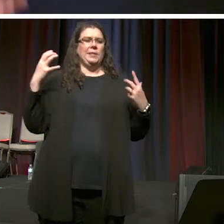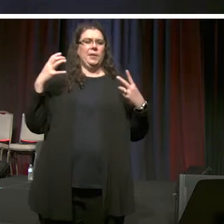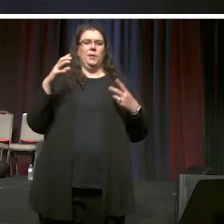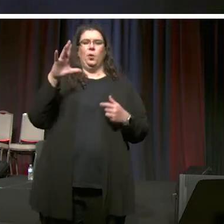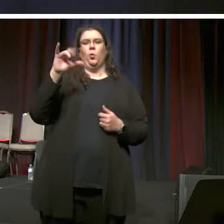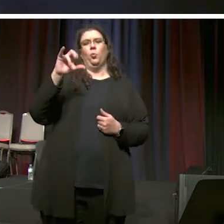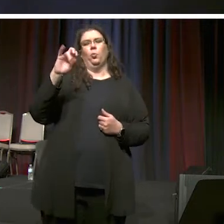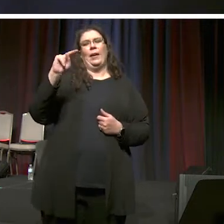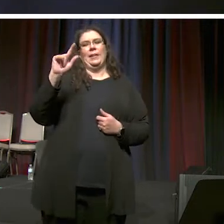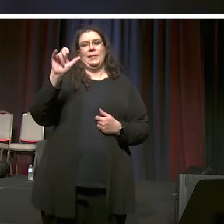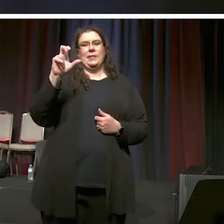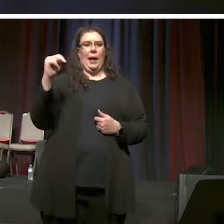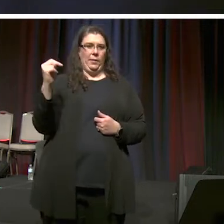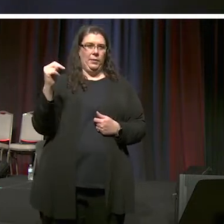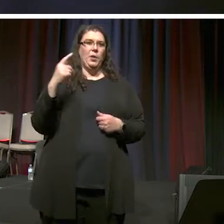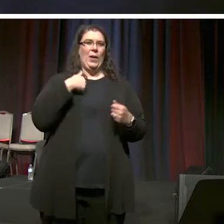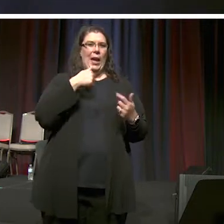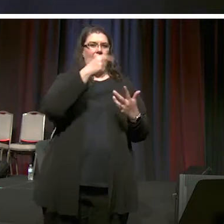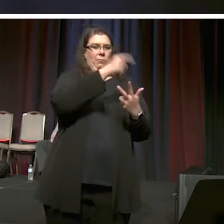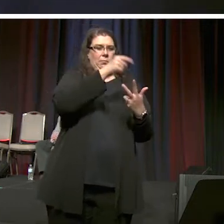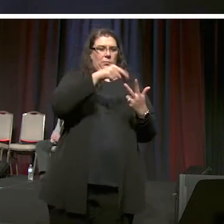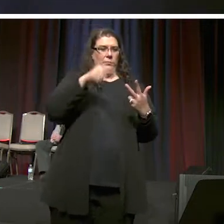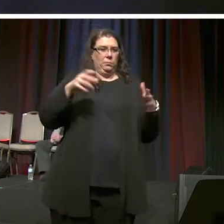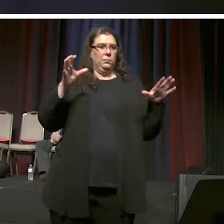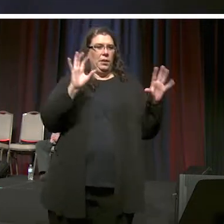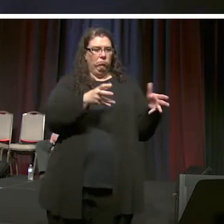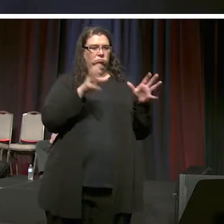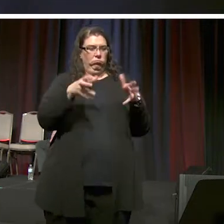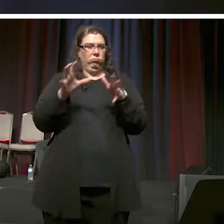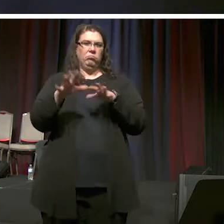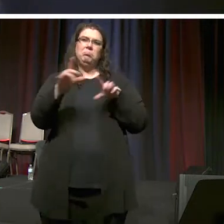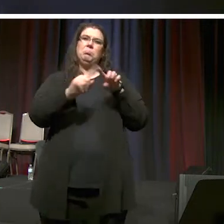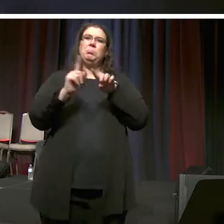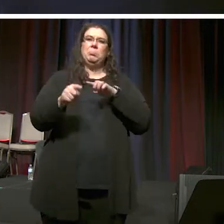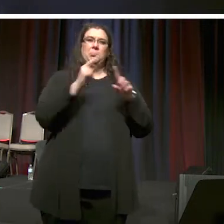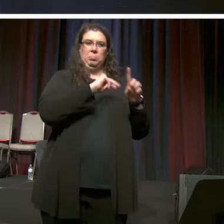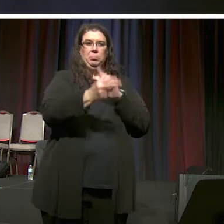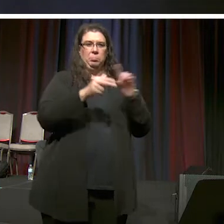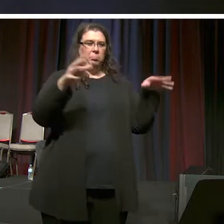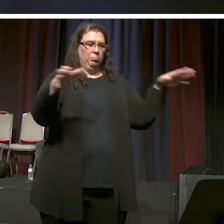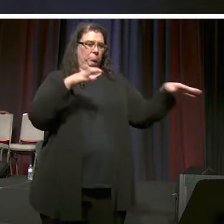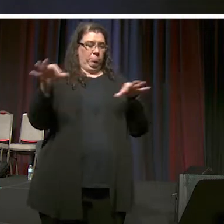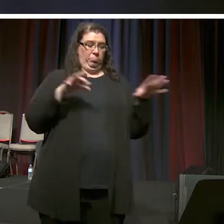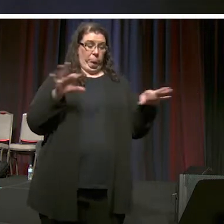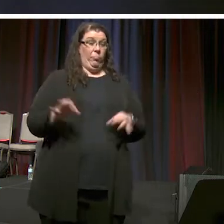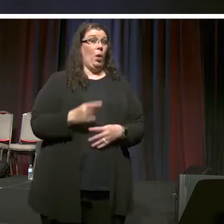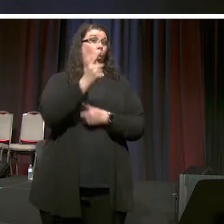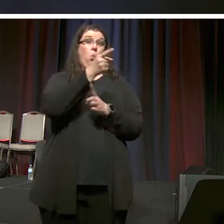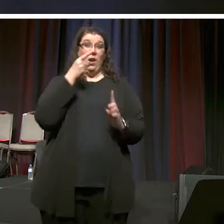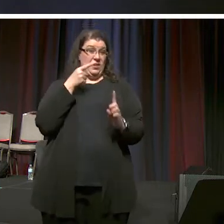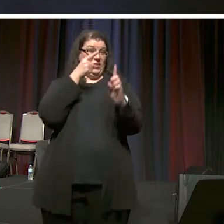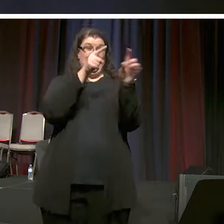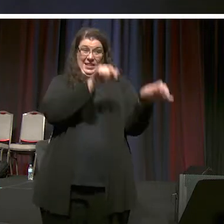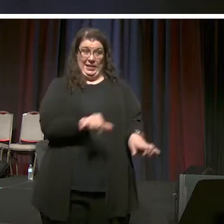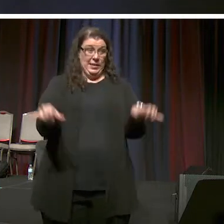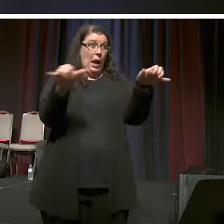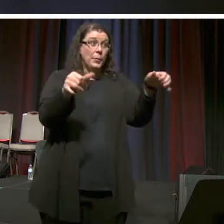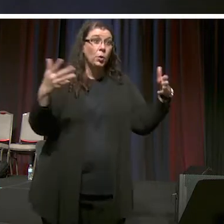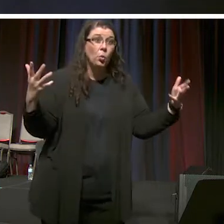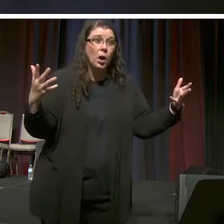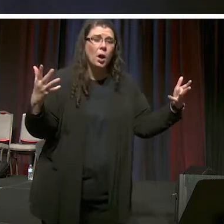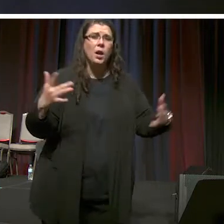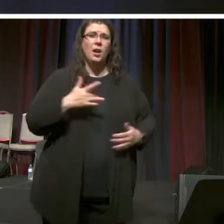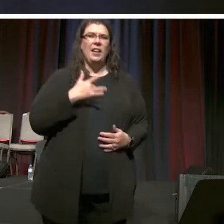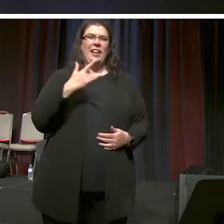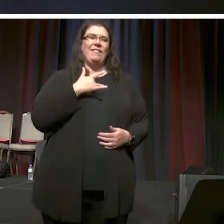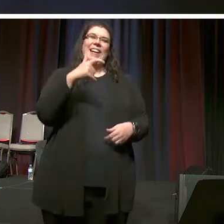had progressives, centrists, and traditionalists. And we only had one thing in common. We agreed that we felt it was time